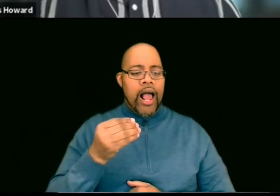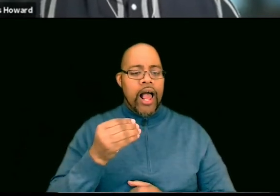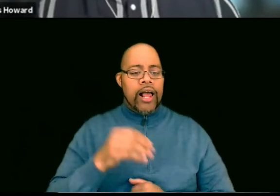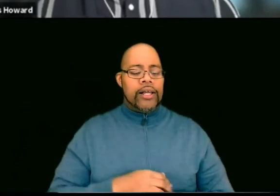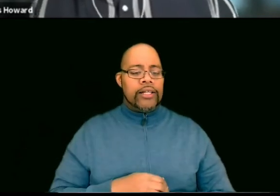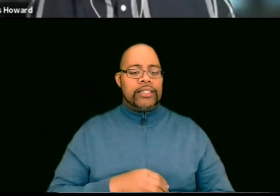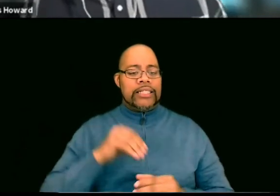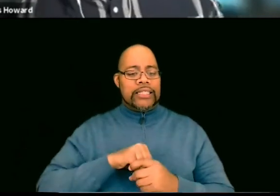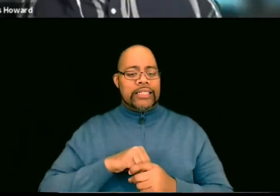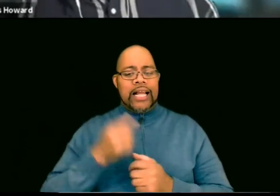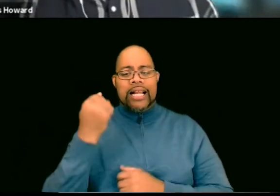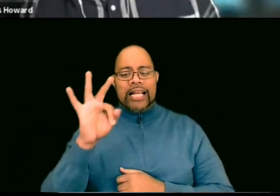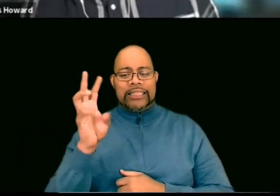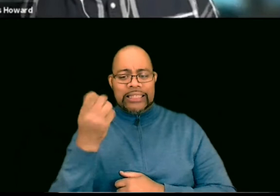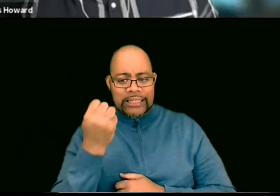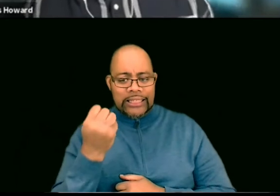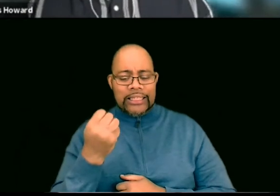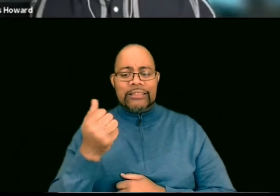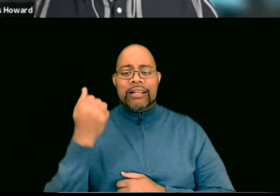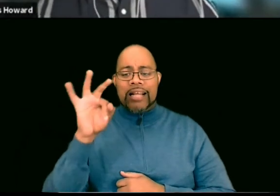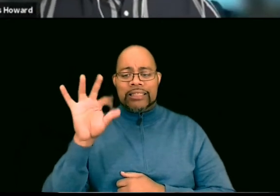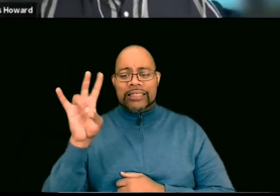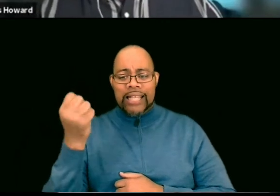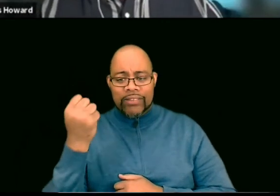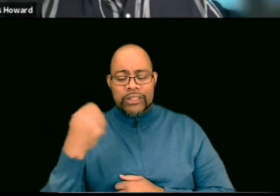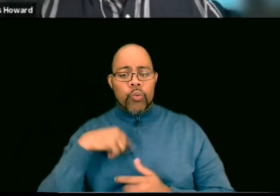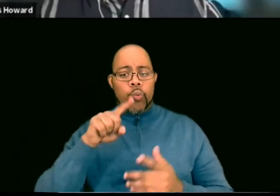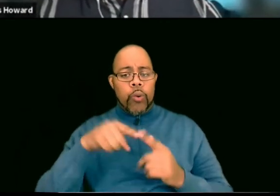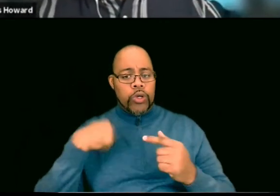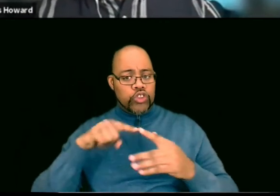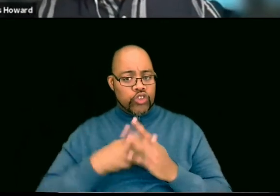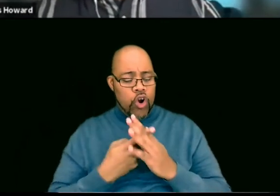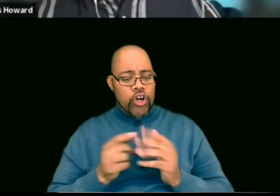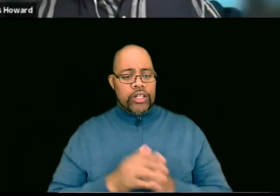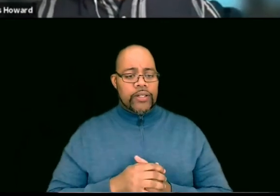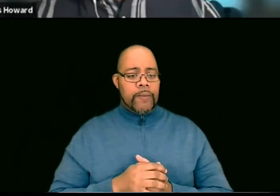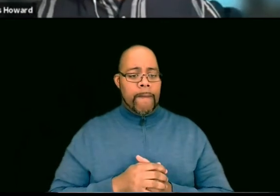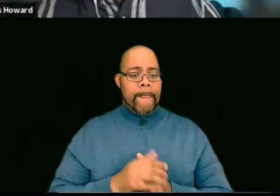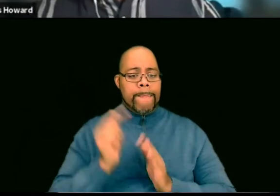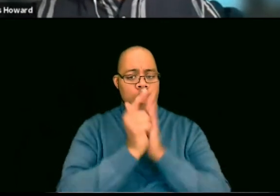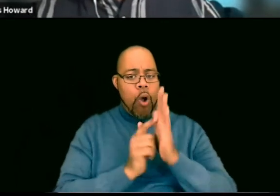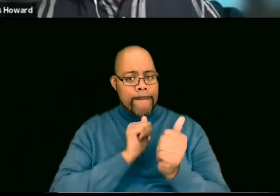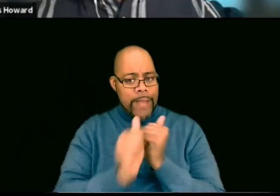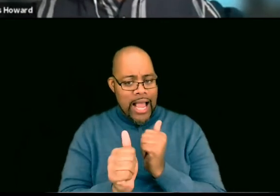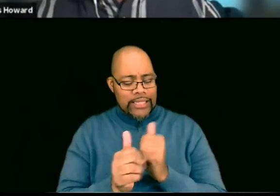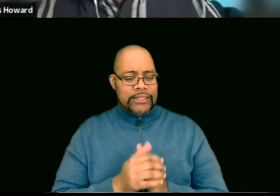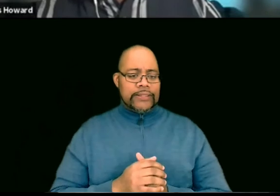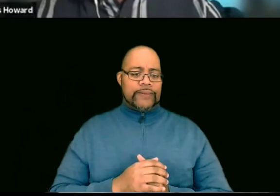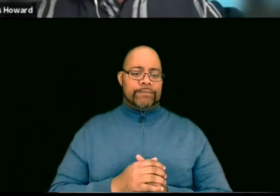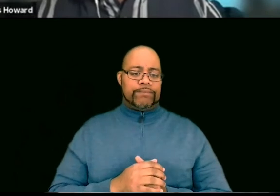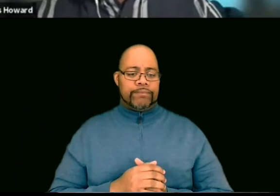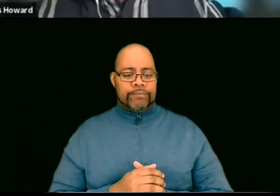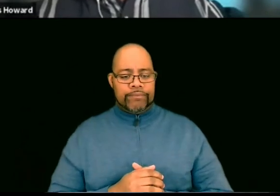And in the 60s, in the 70s, when we started to, laws were